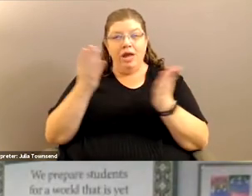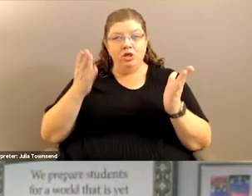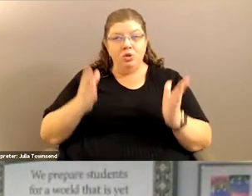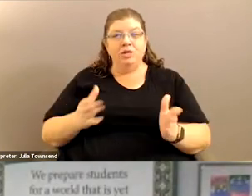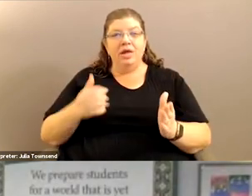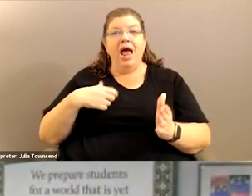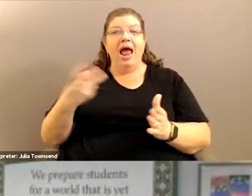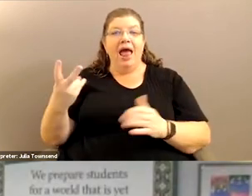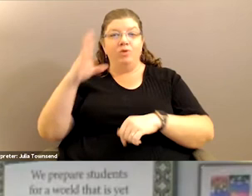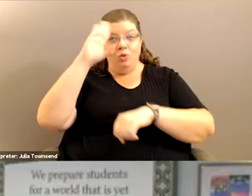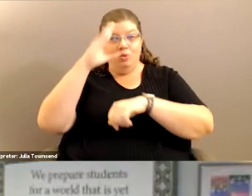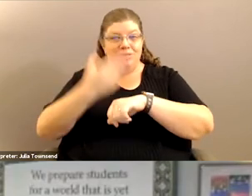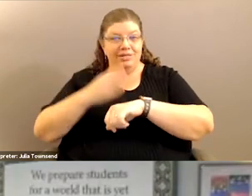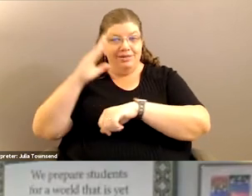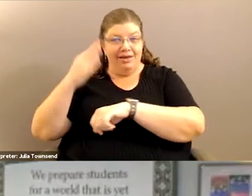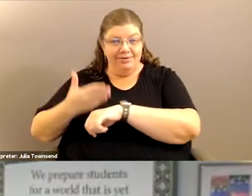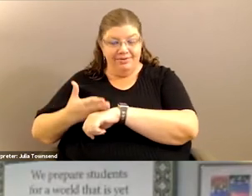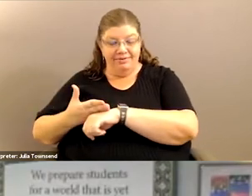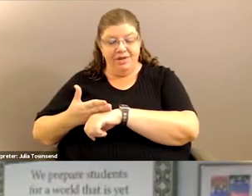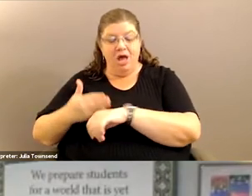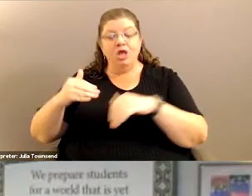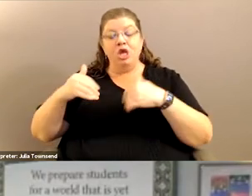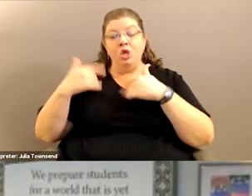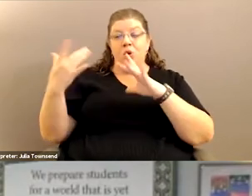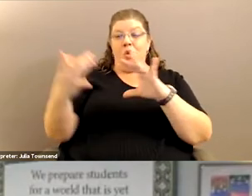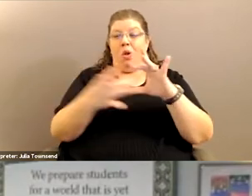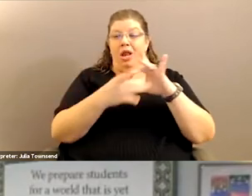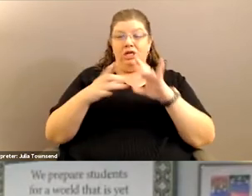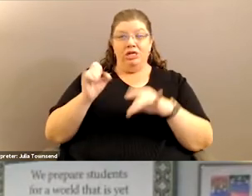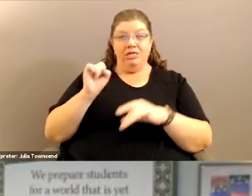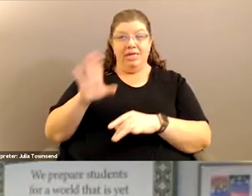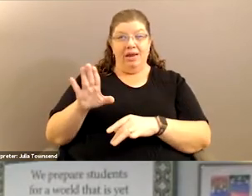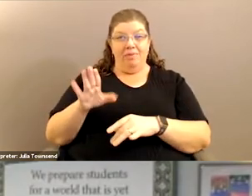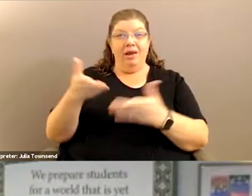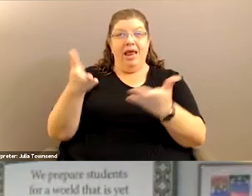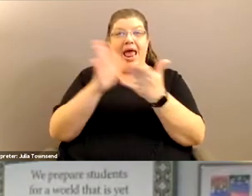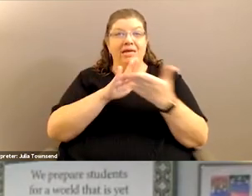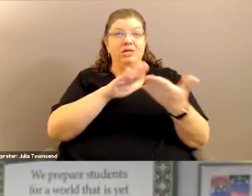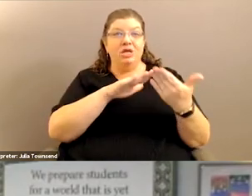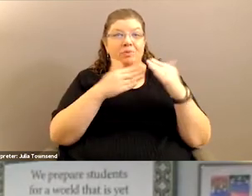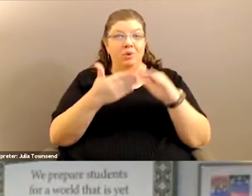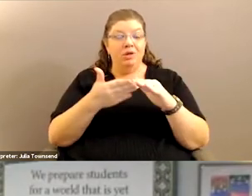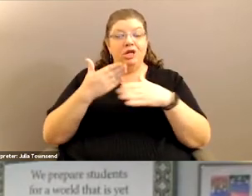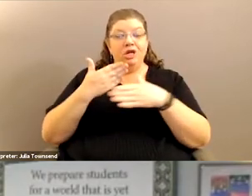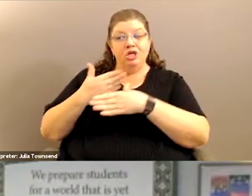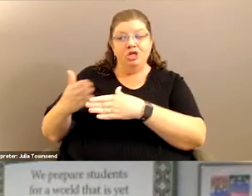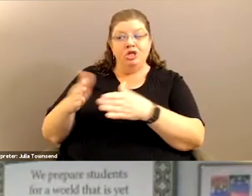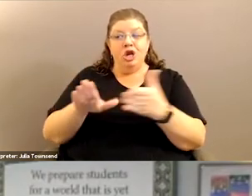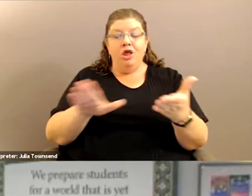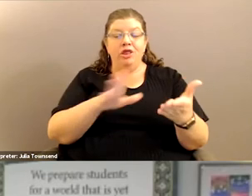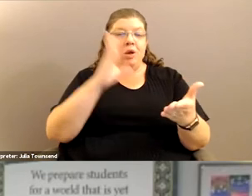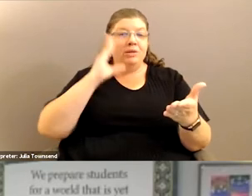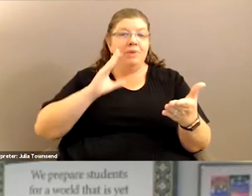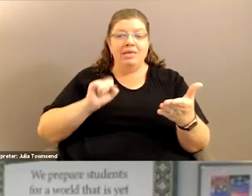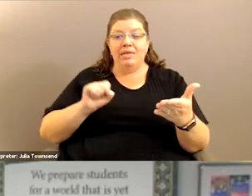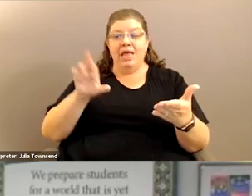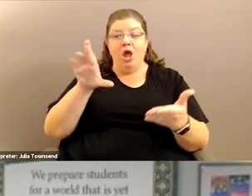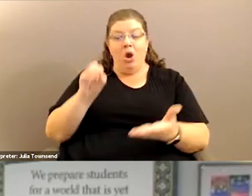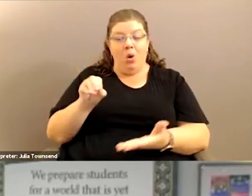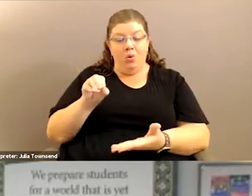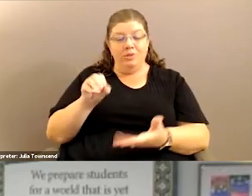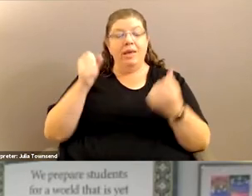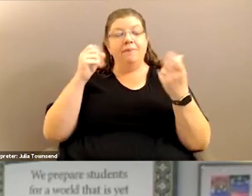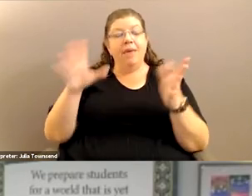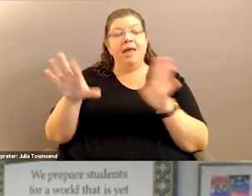two sons the youth coalition here in santa barbara has asked the community to share their experiences with sros many have